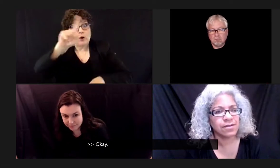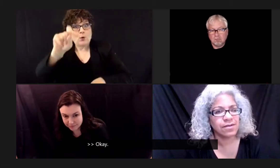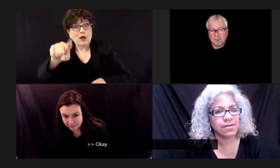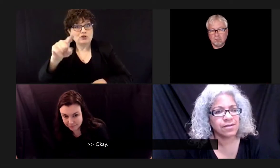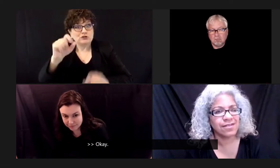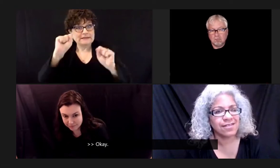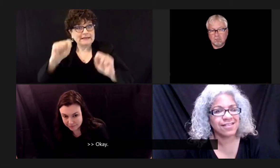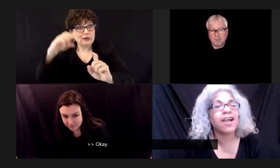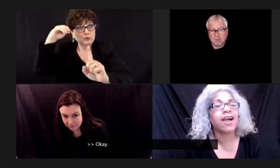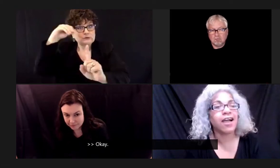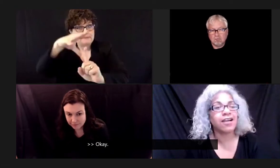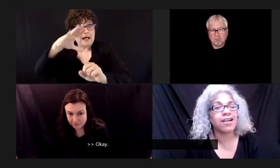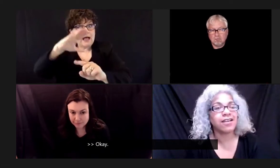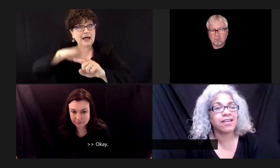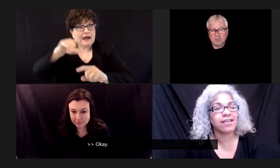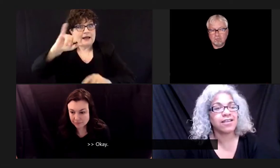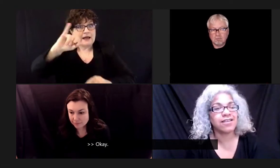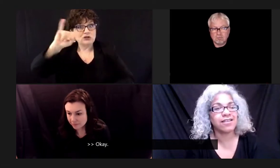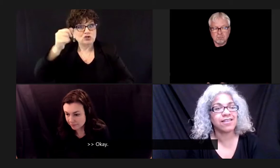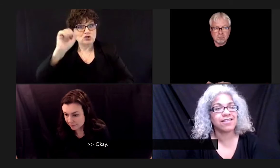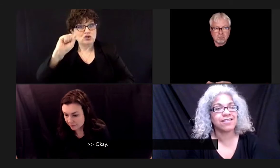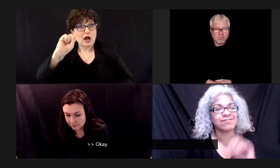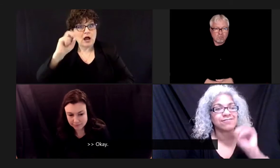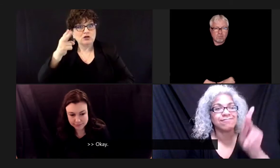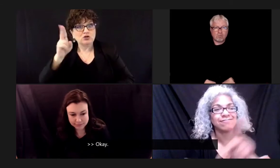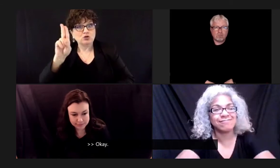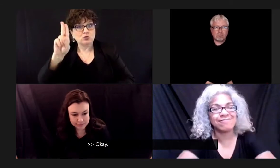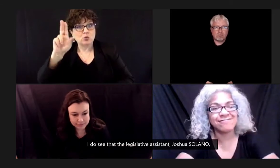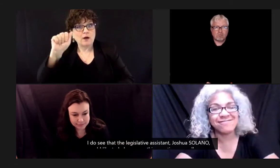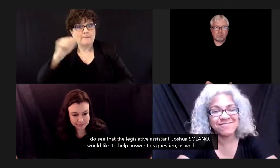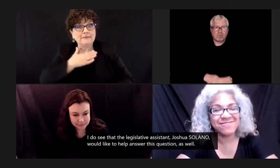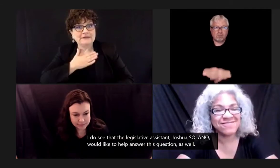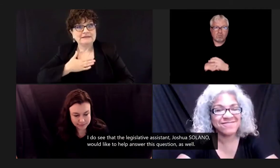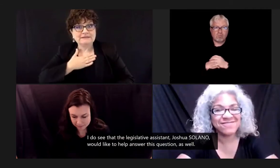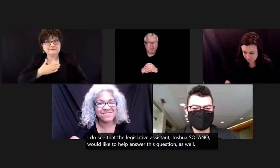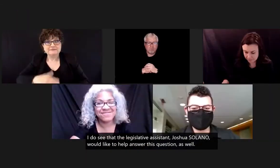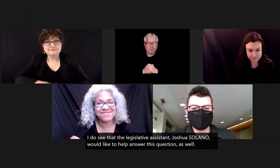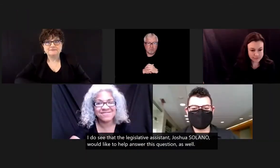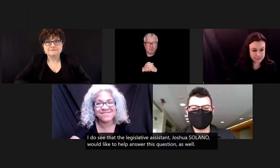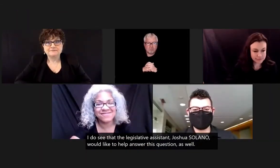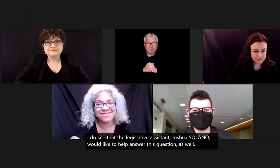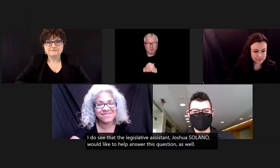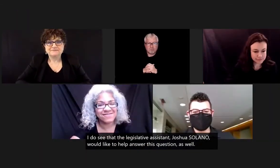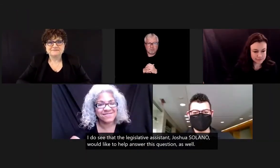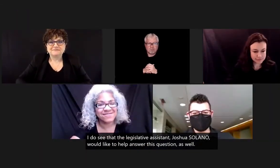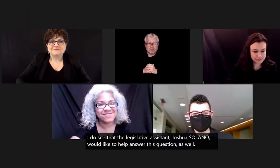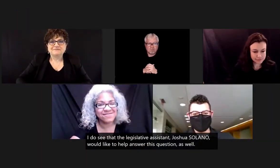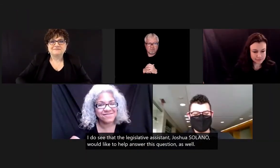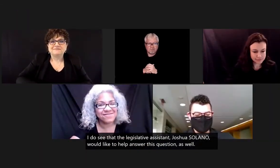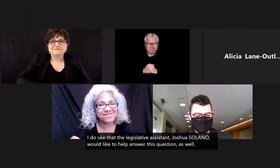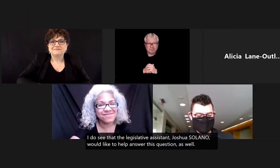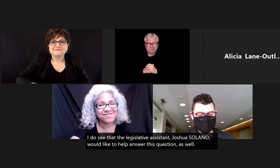Solano, would like to help answer this question as well. Could we spotlight Joshua, please?